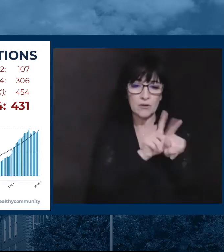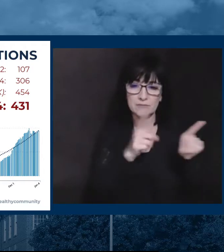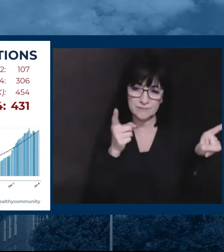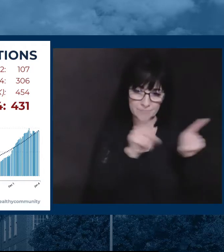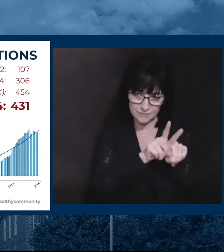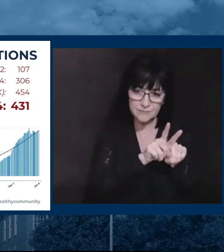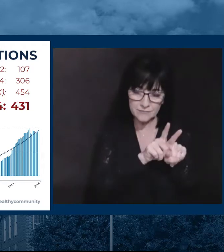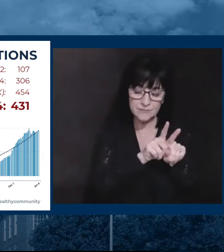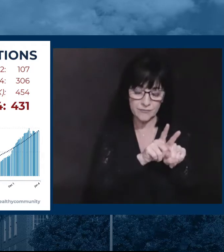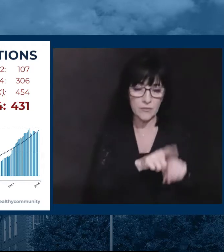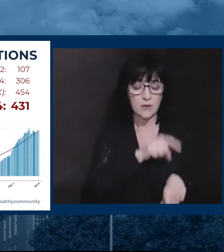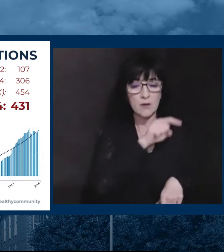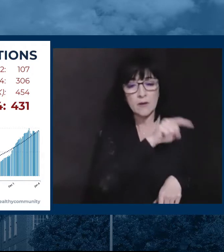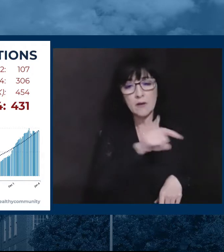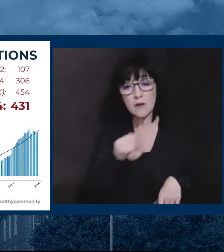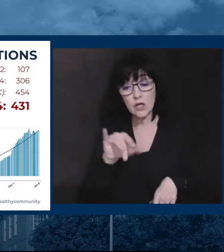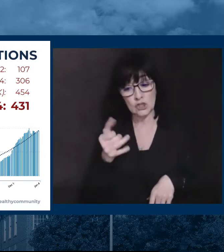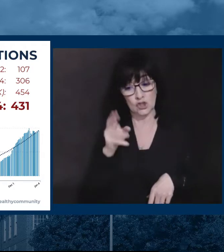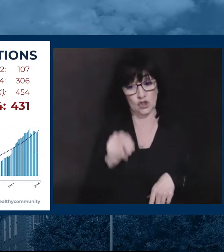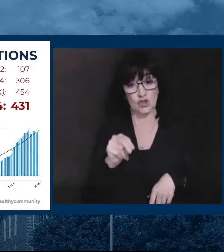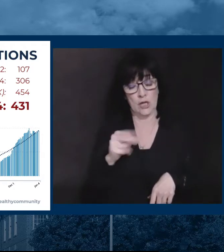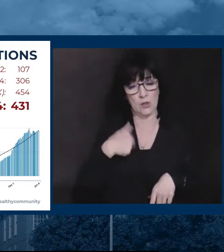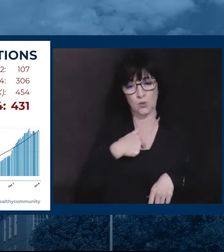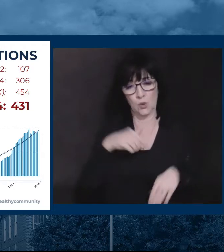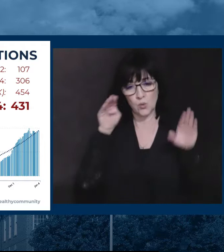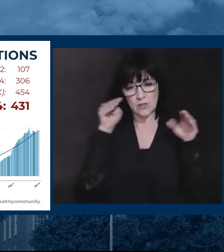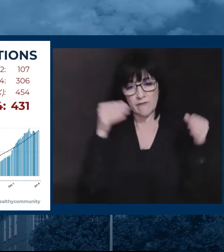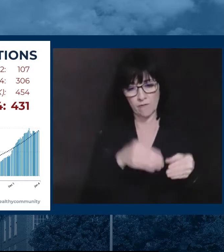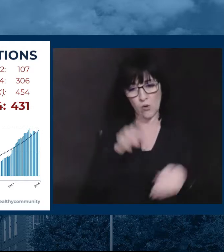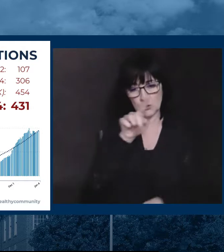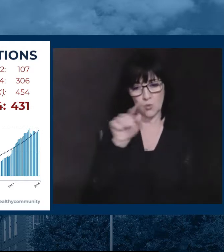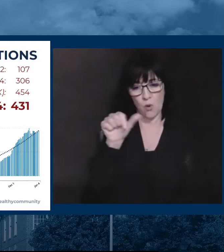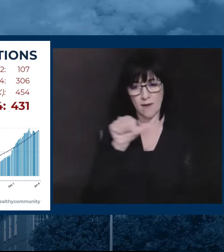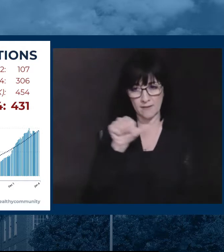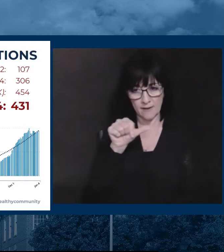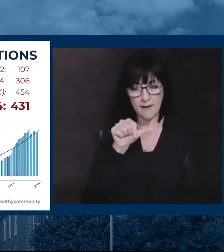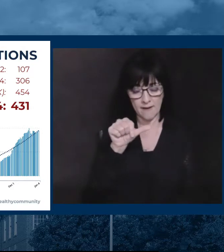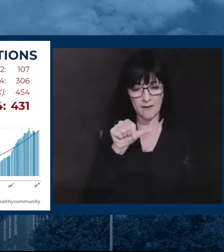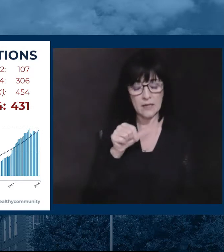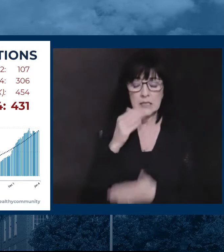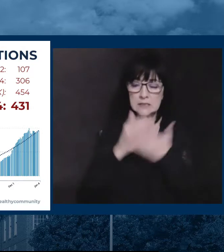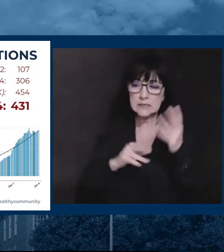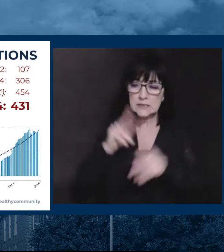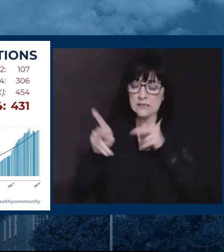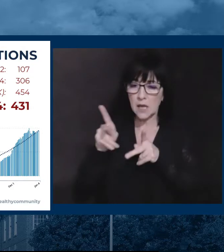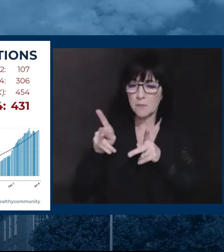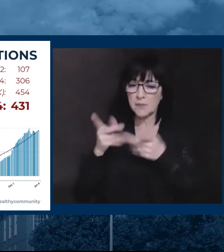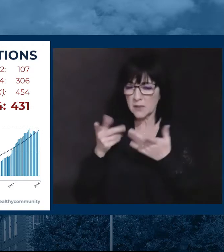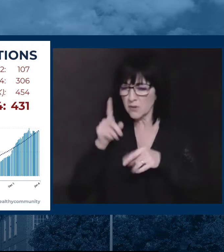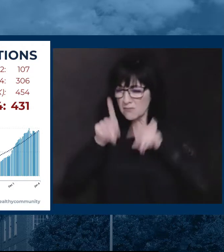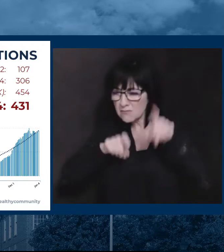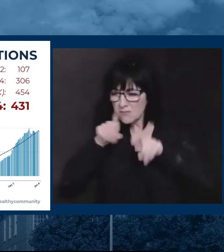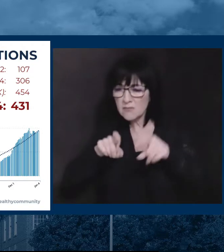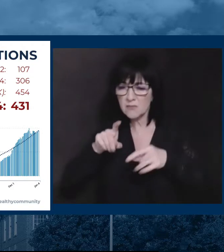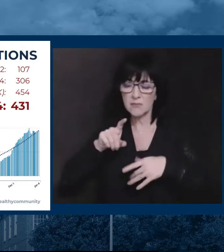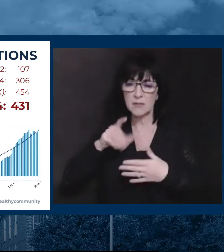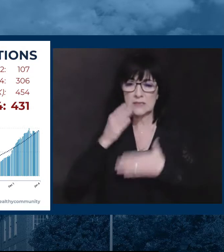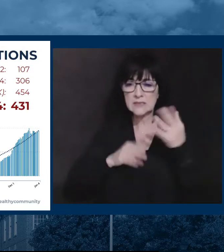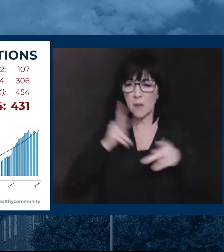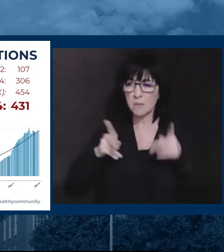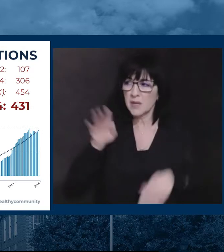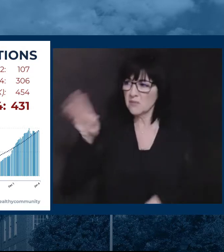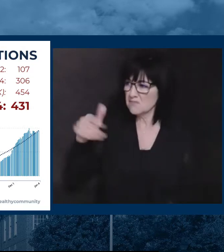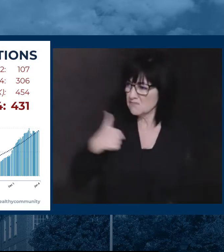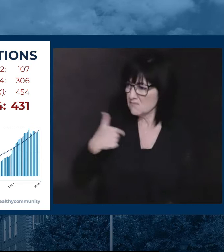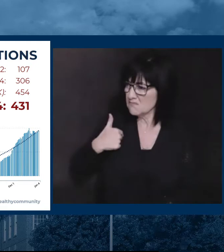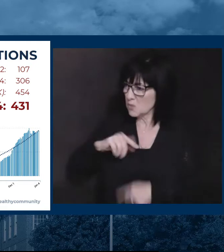of other populations that are in that 1A group that are part of that. I know there's some question around when their time will come. We hope to